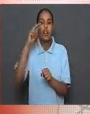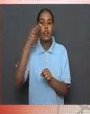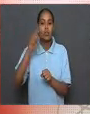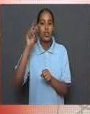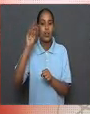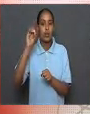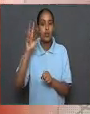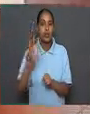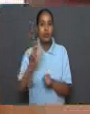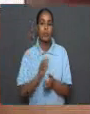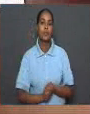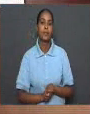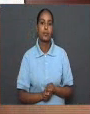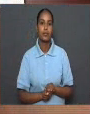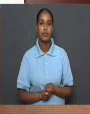nitric acid.